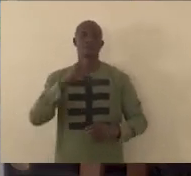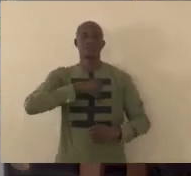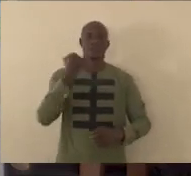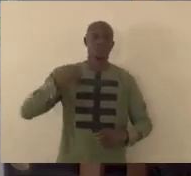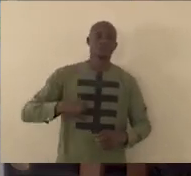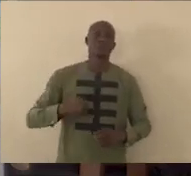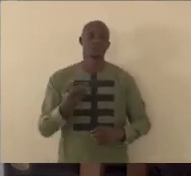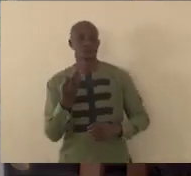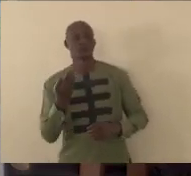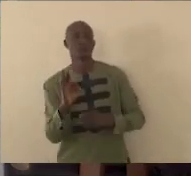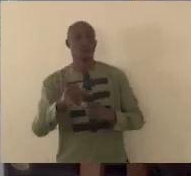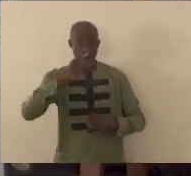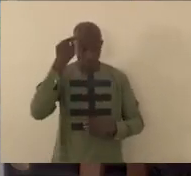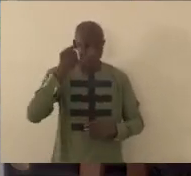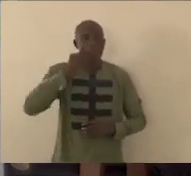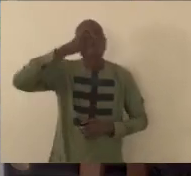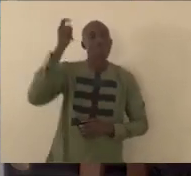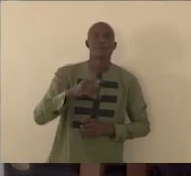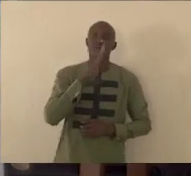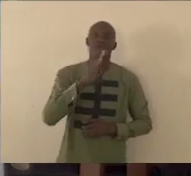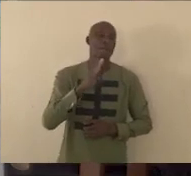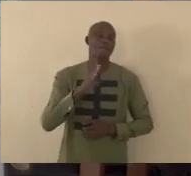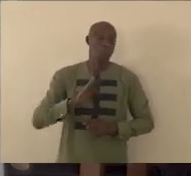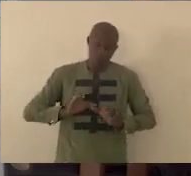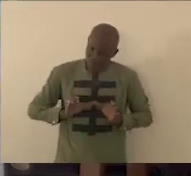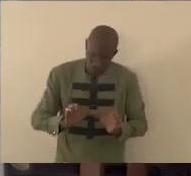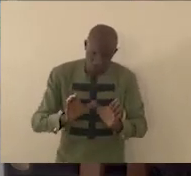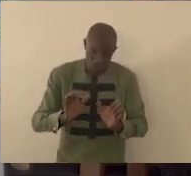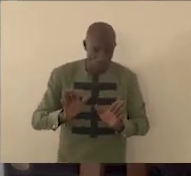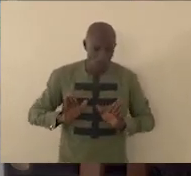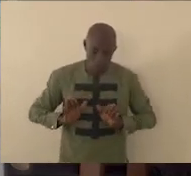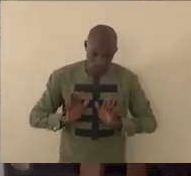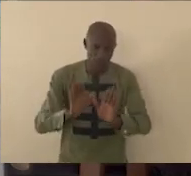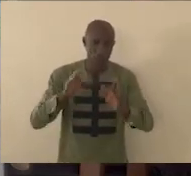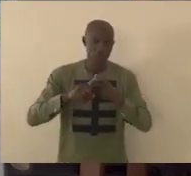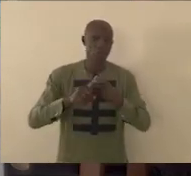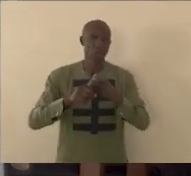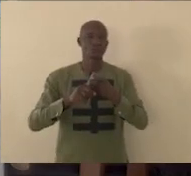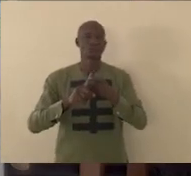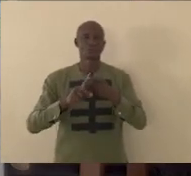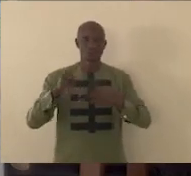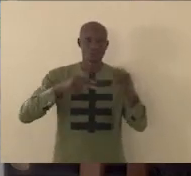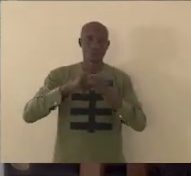judicial arms of government must be pressured into immediately setting in